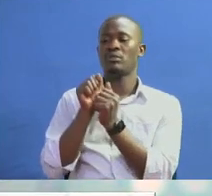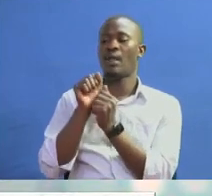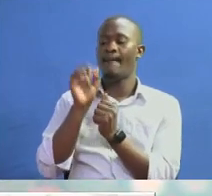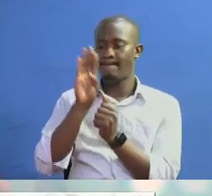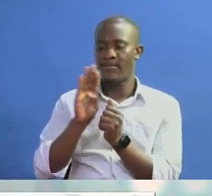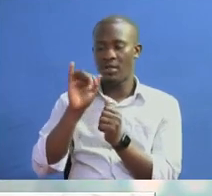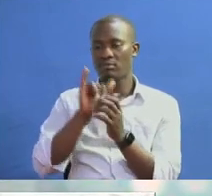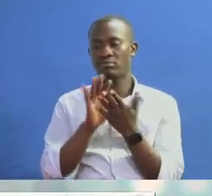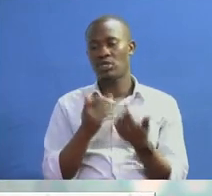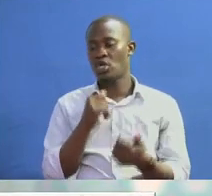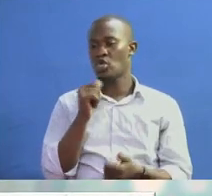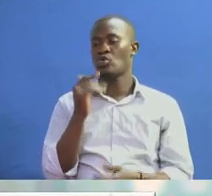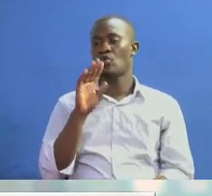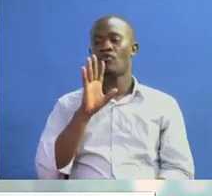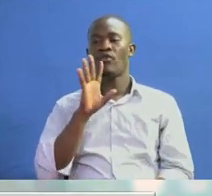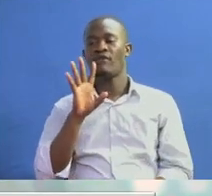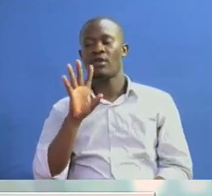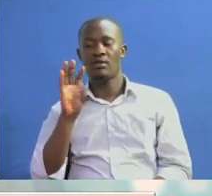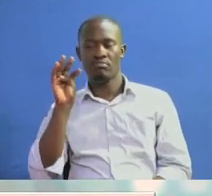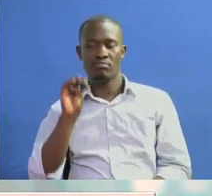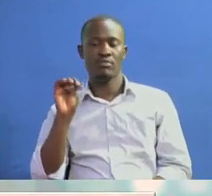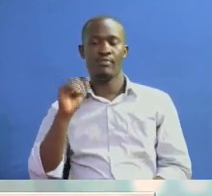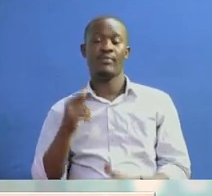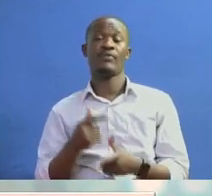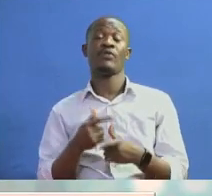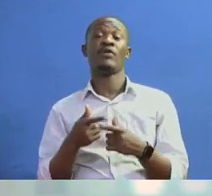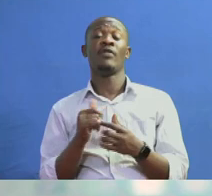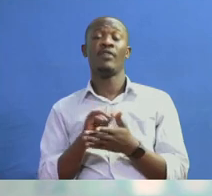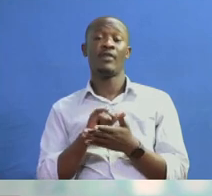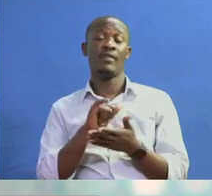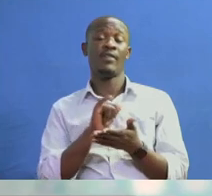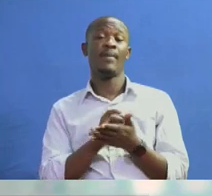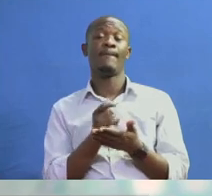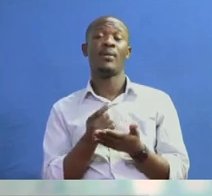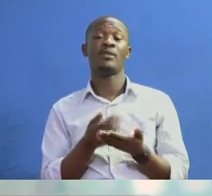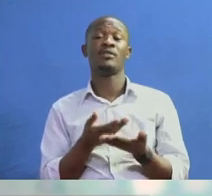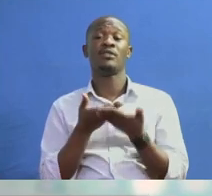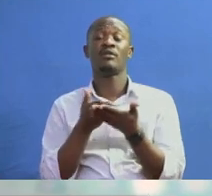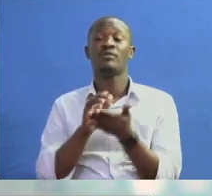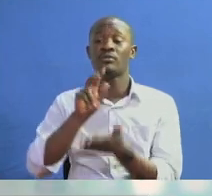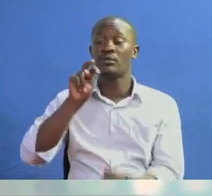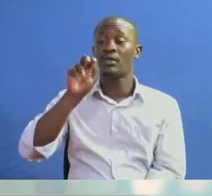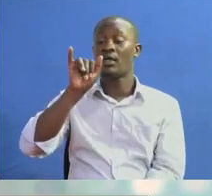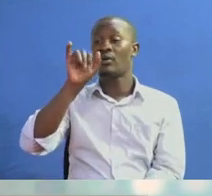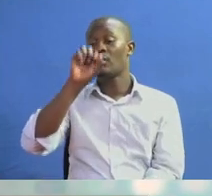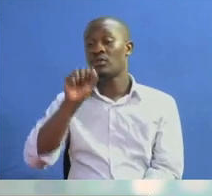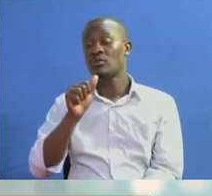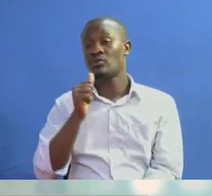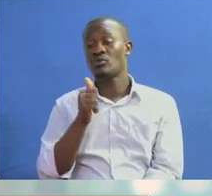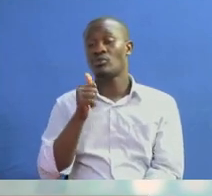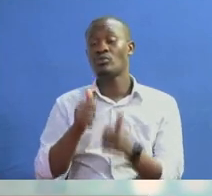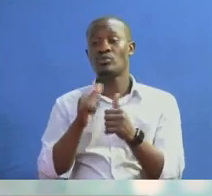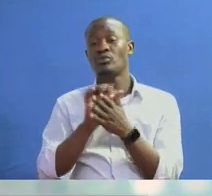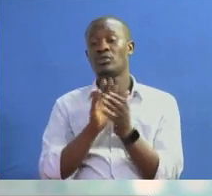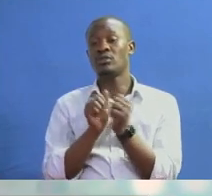shillings, not 500 million. And then the money that is given to NYS, which is